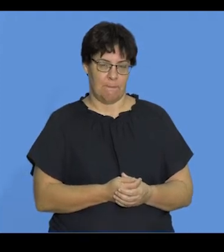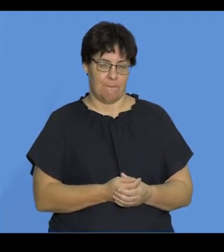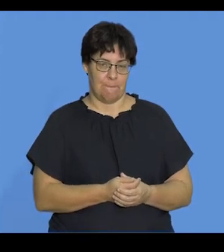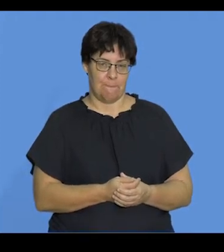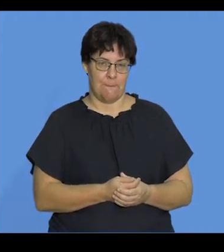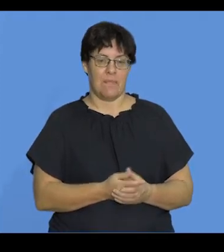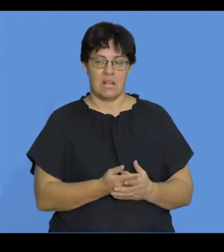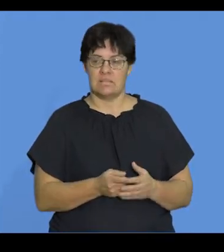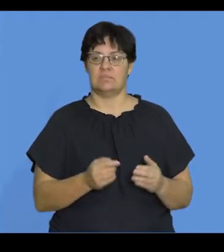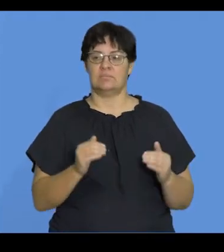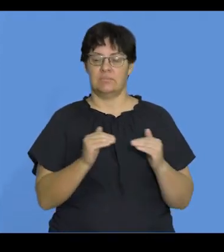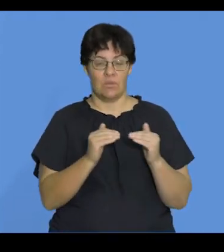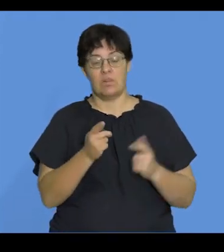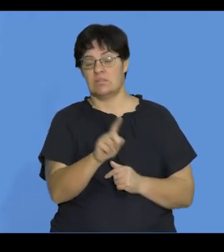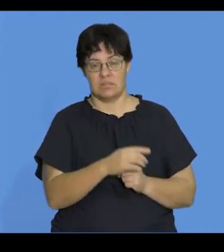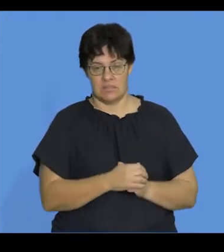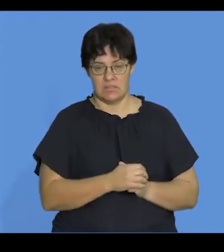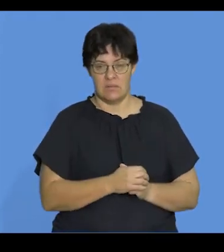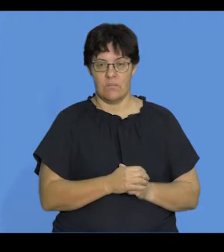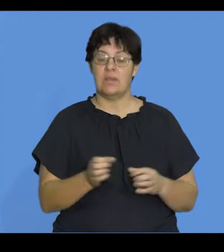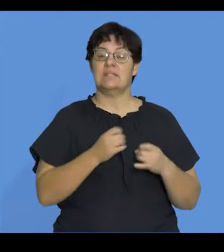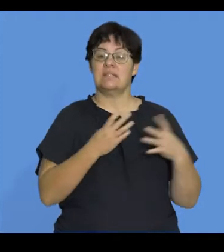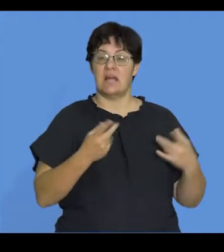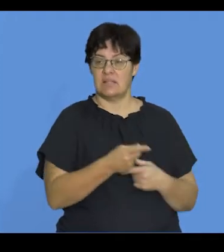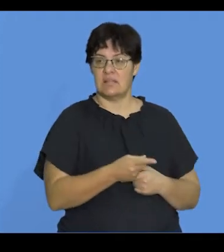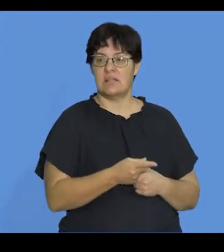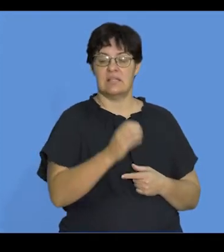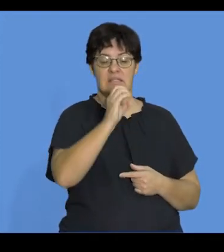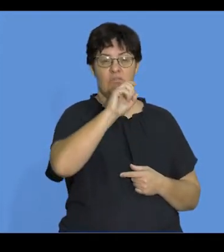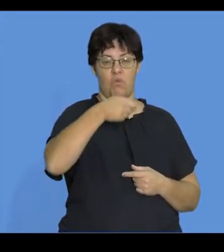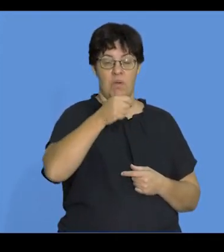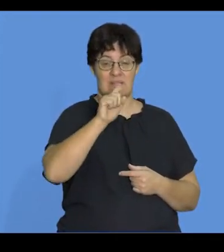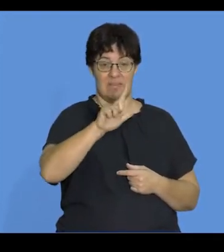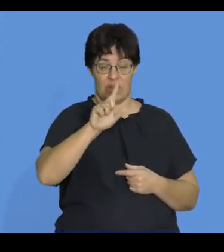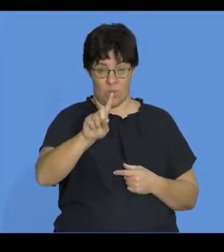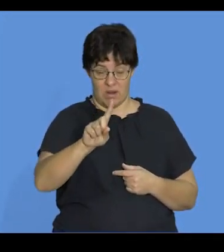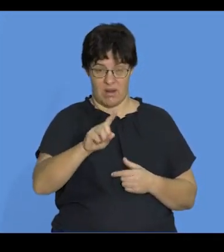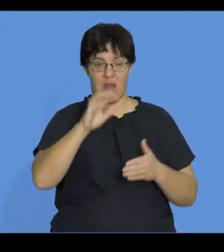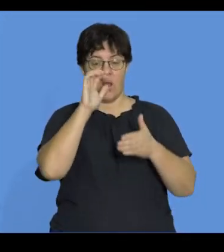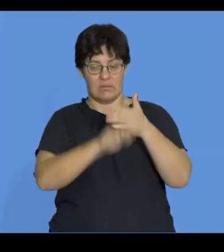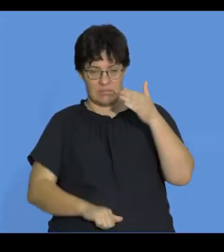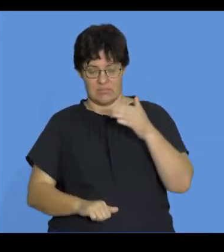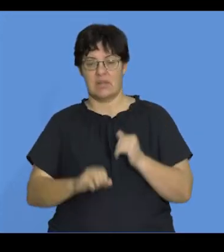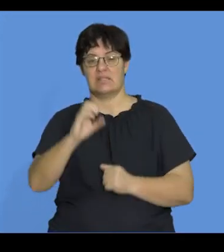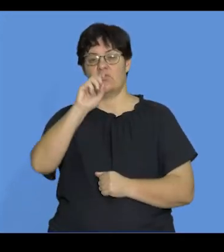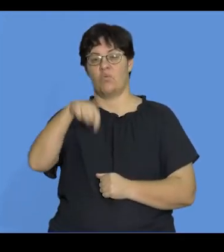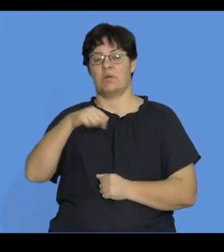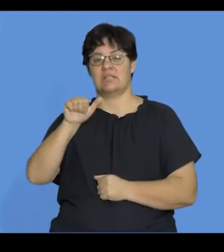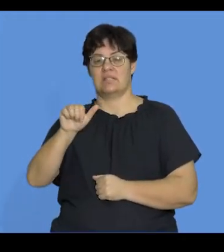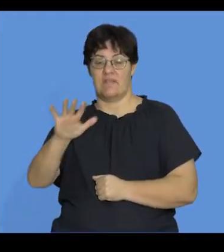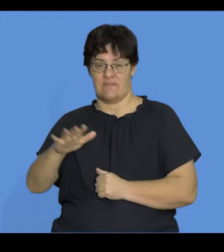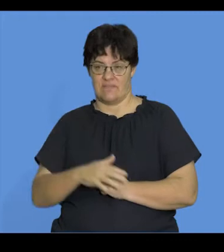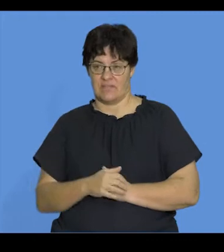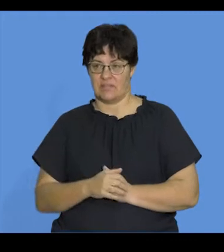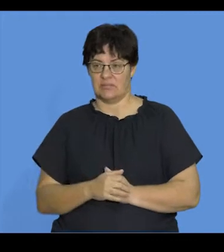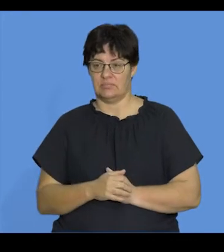okay, of iron is equals to actually what we started with, 0.71 less 0.65.